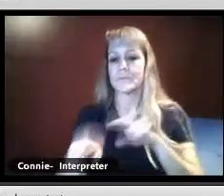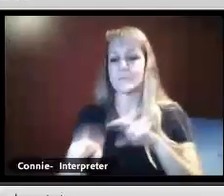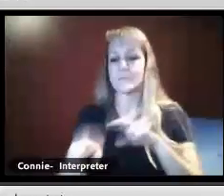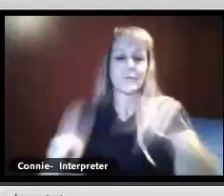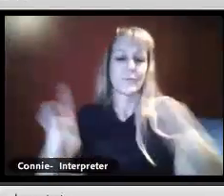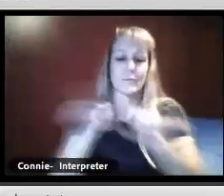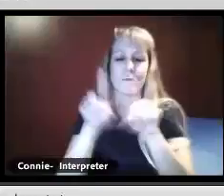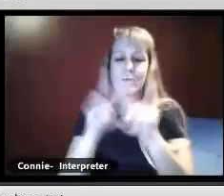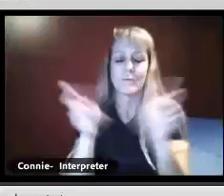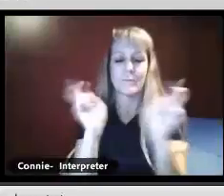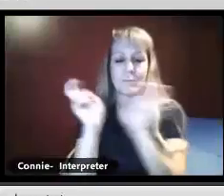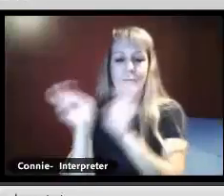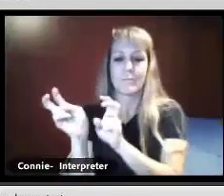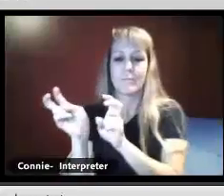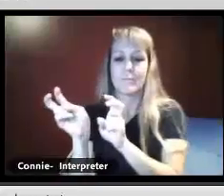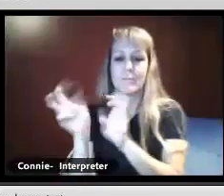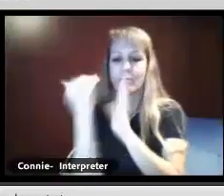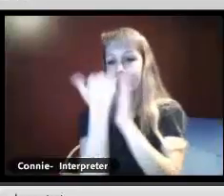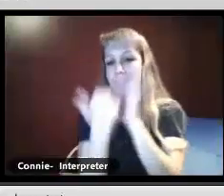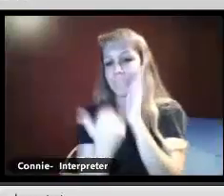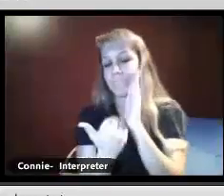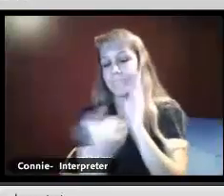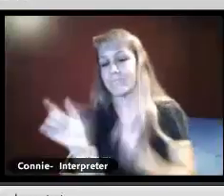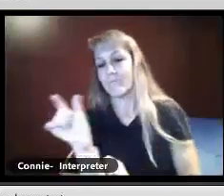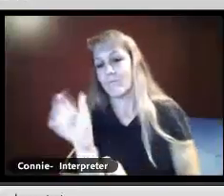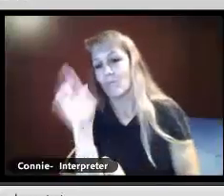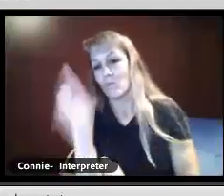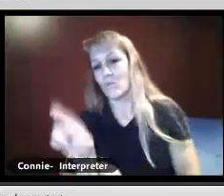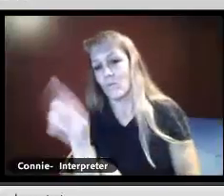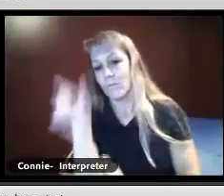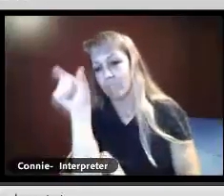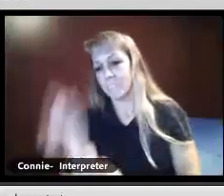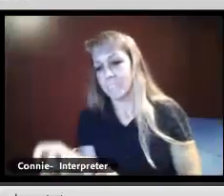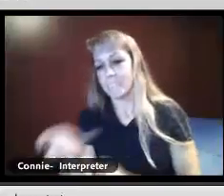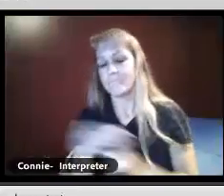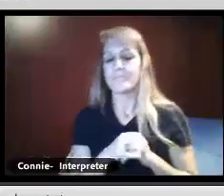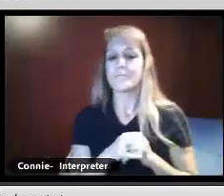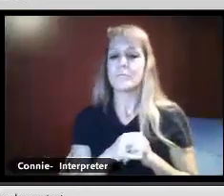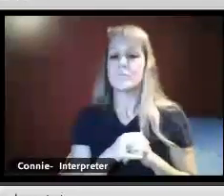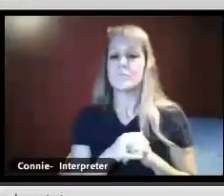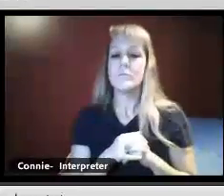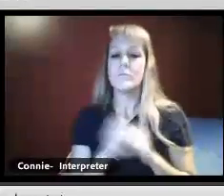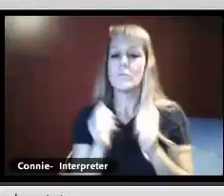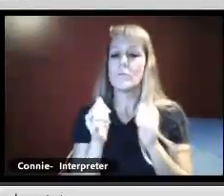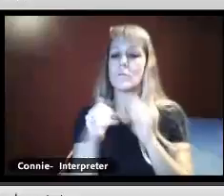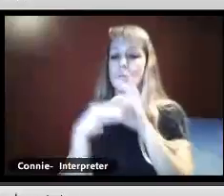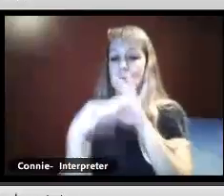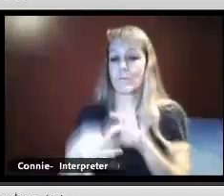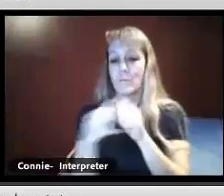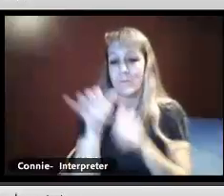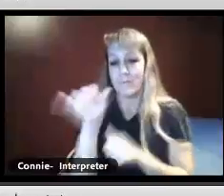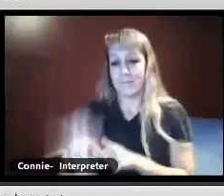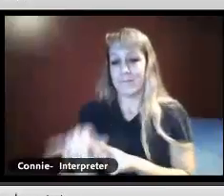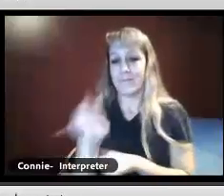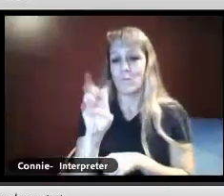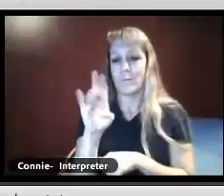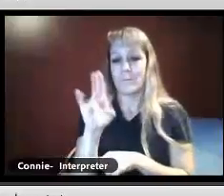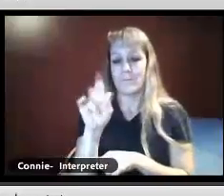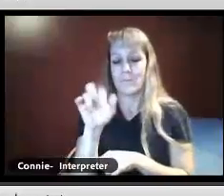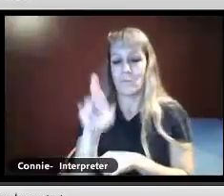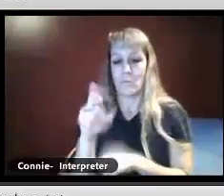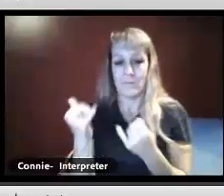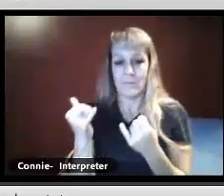subjects as they're listed in that right-hand menu, and most particularly with regard to this particular webinar, those